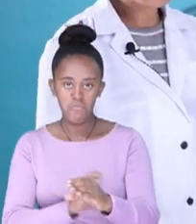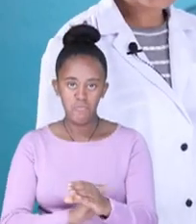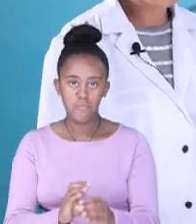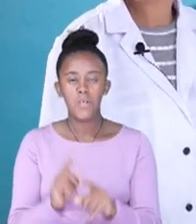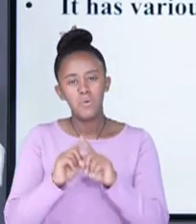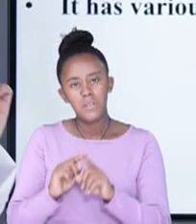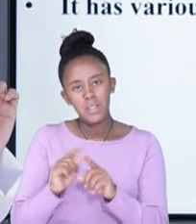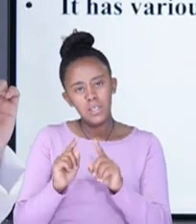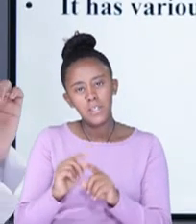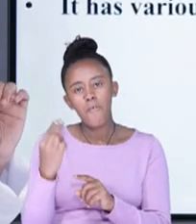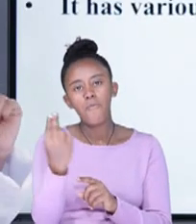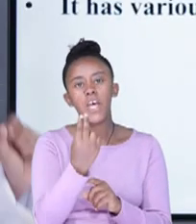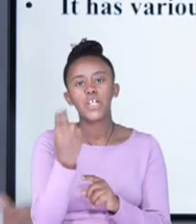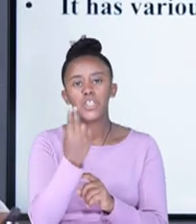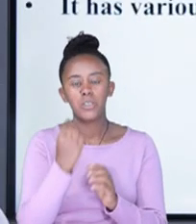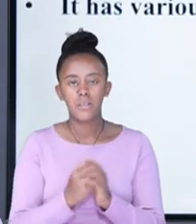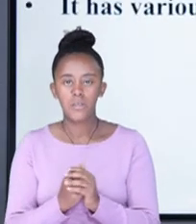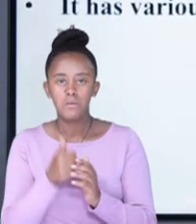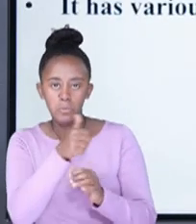a specific function,